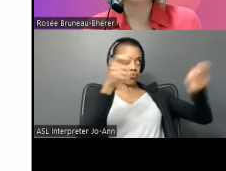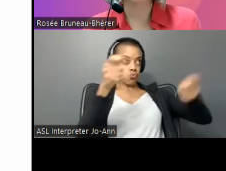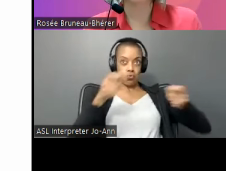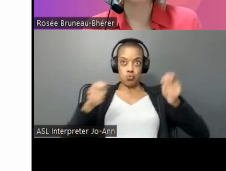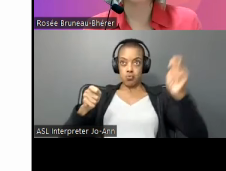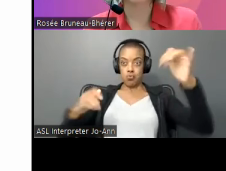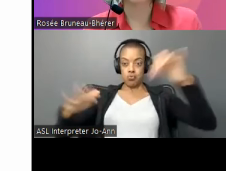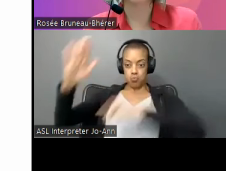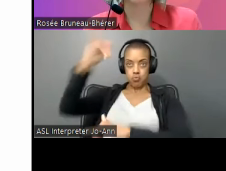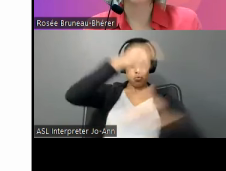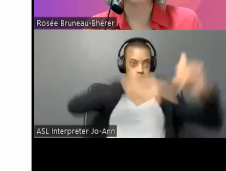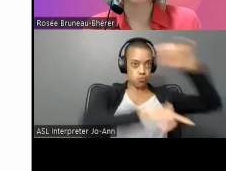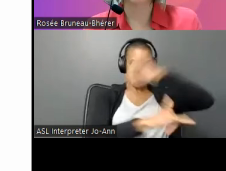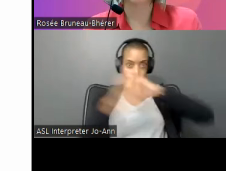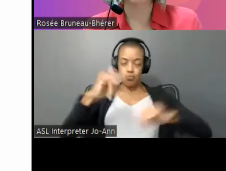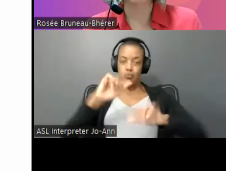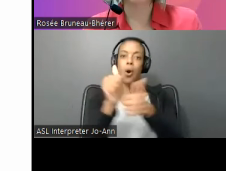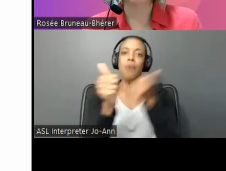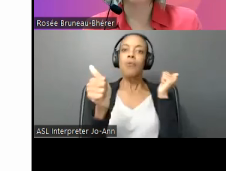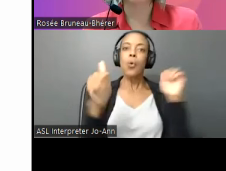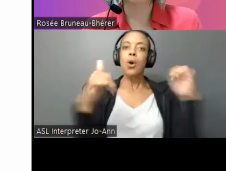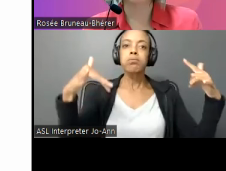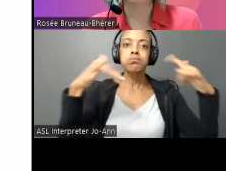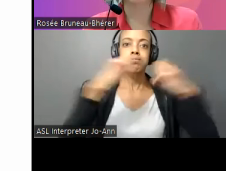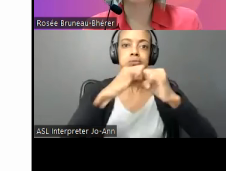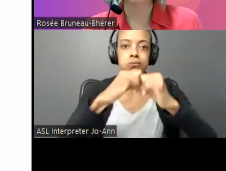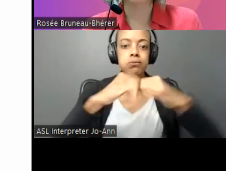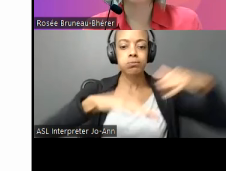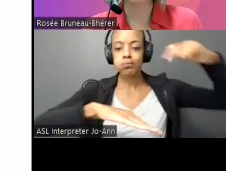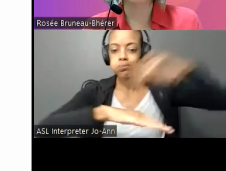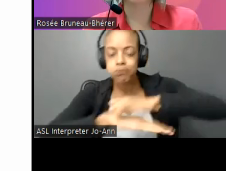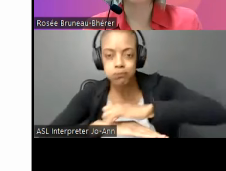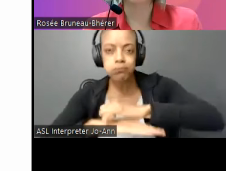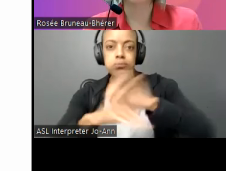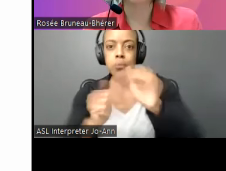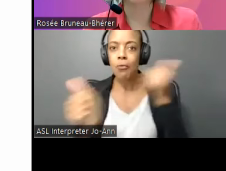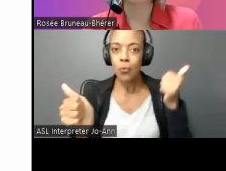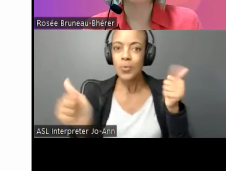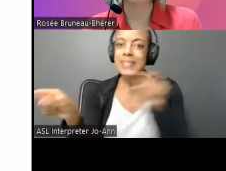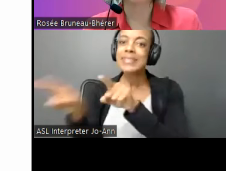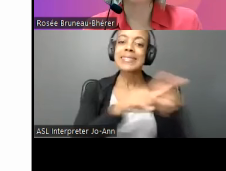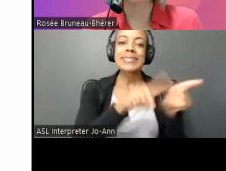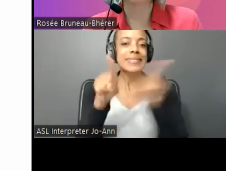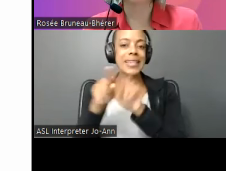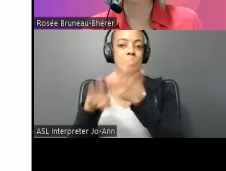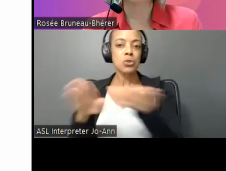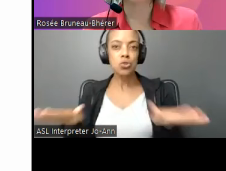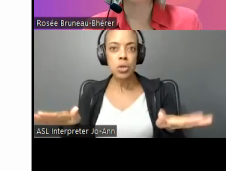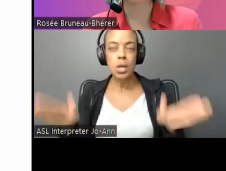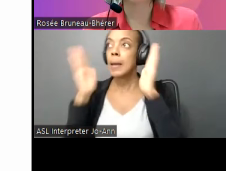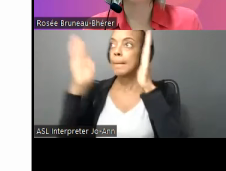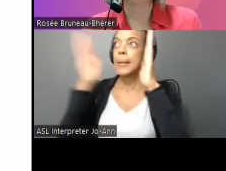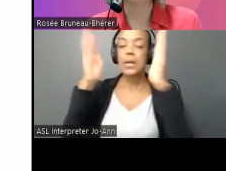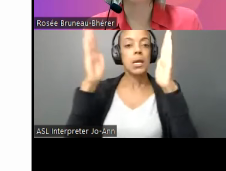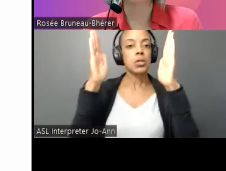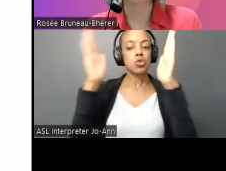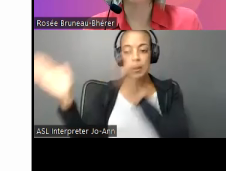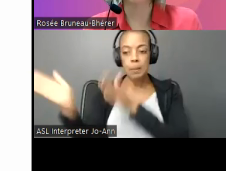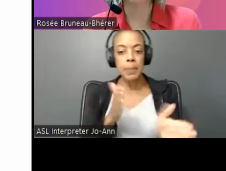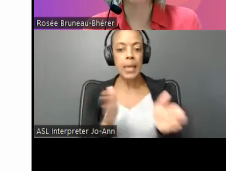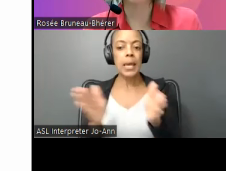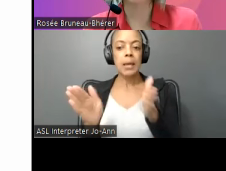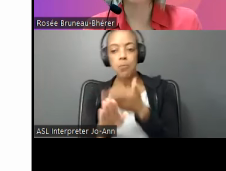to avoid a crash. It's the same with a young child learning to pay attention, plan ahead and remember, and follow lots of rules. Like